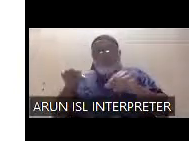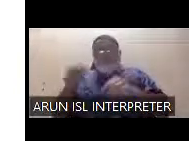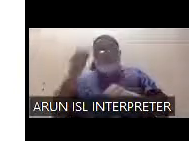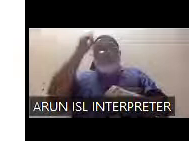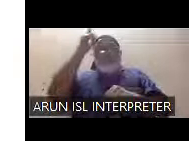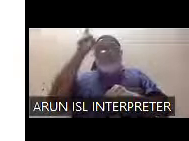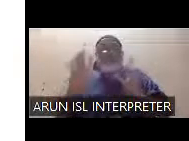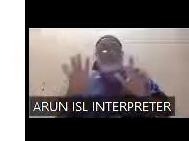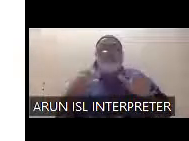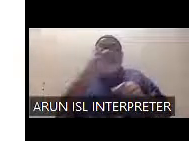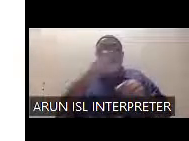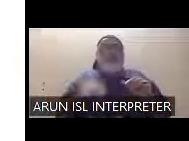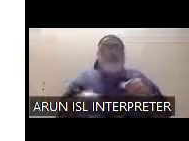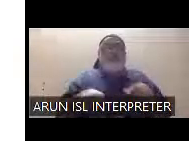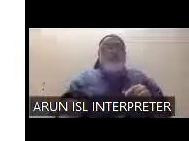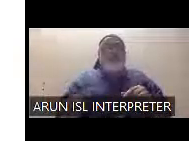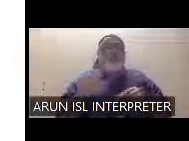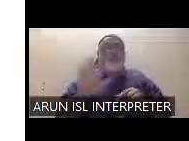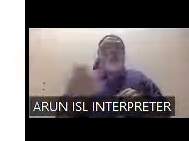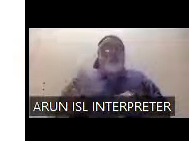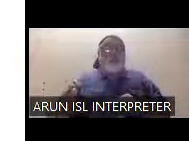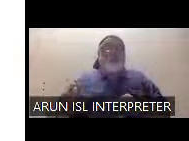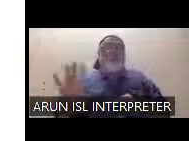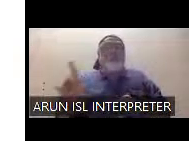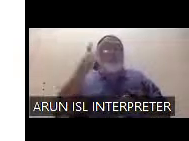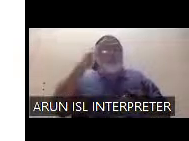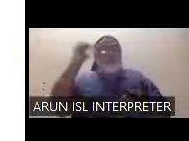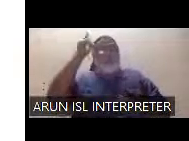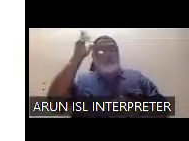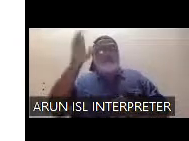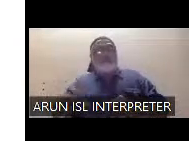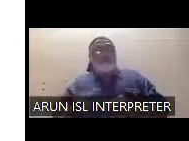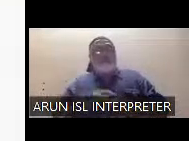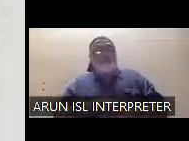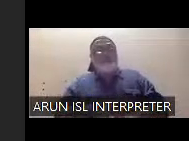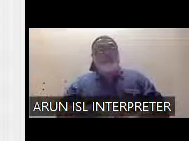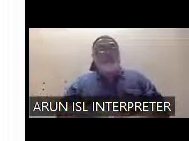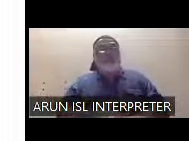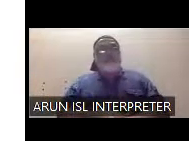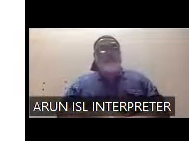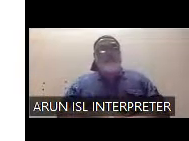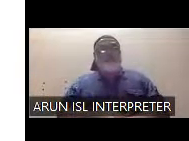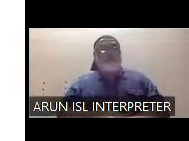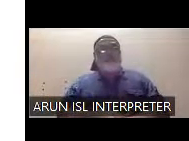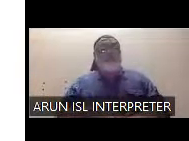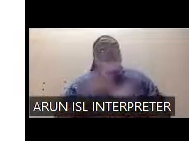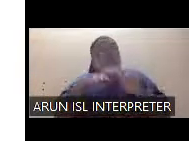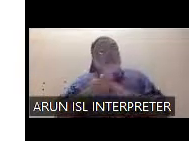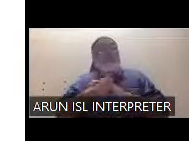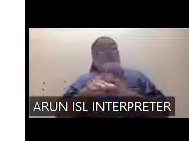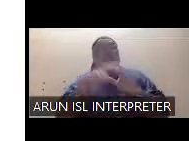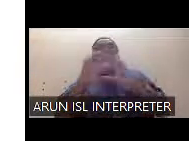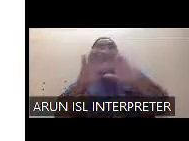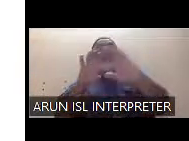engraving on the platform edge. So these are the minimum requirements for an accessible railway station. Within the rail